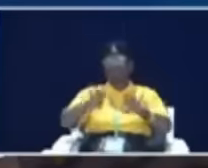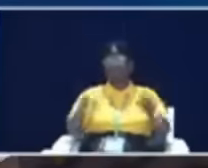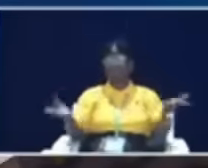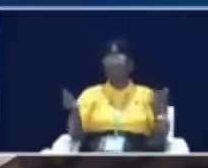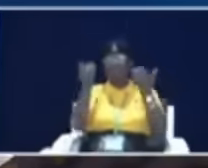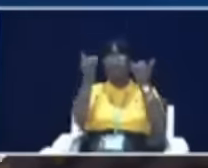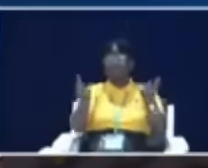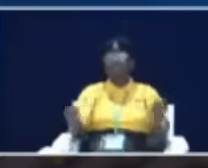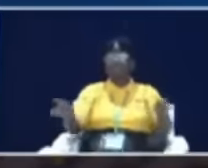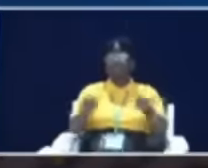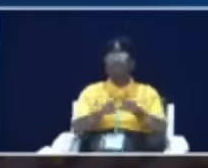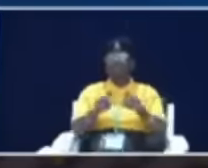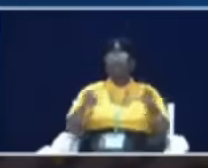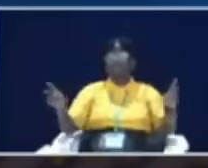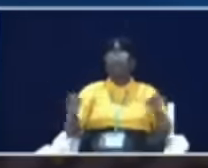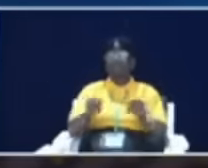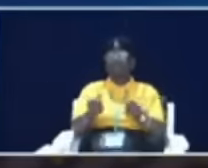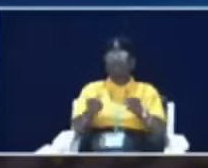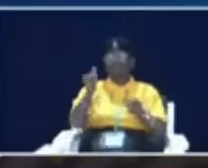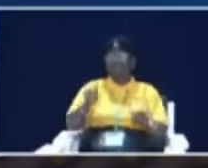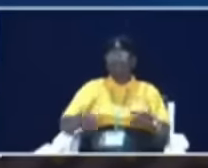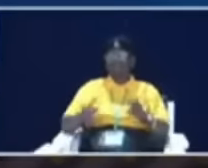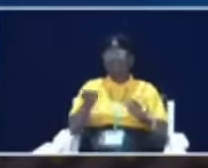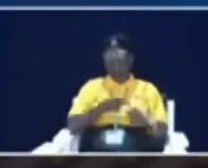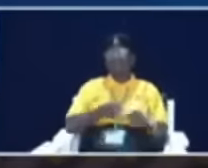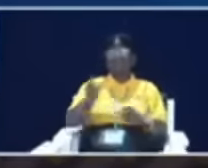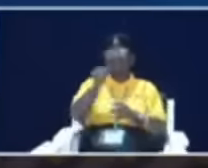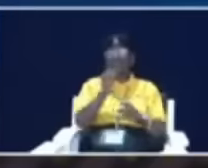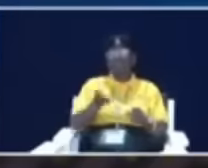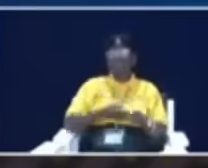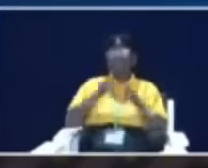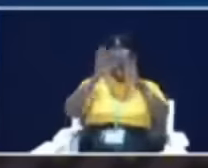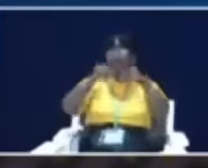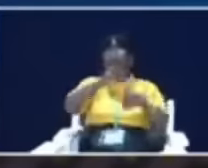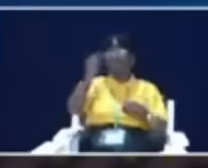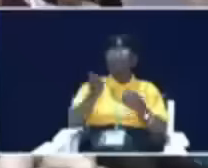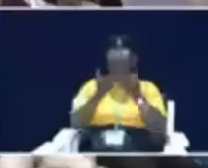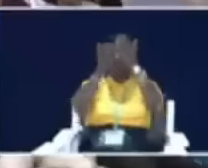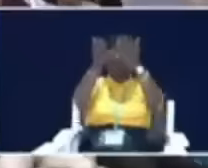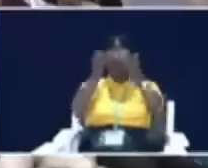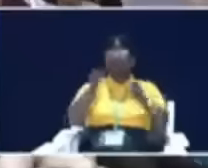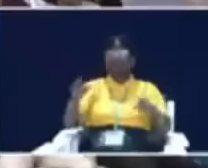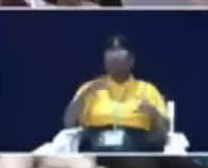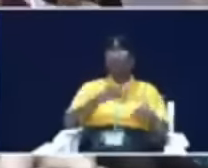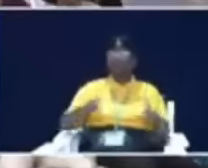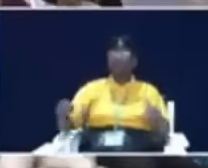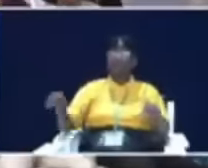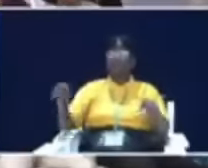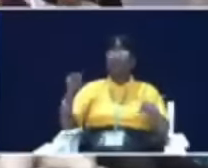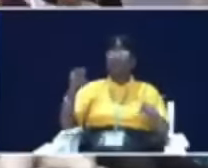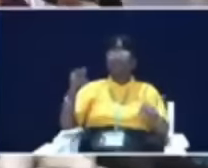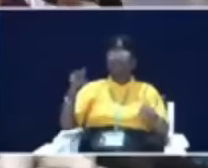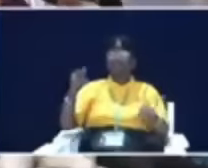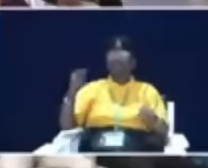So very quickly, let's take a thanksgiving offering. And as the band will minister,